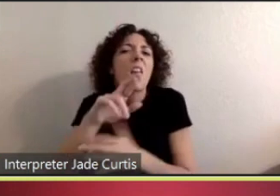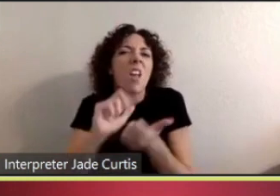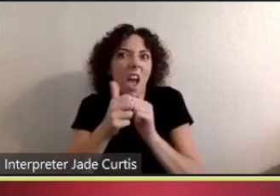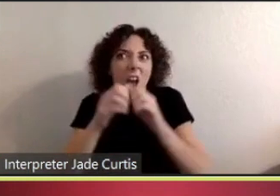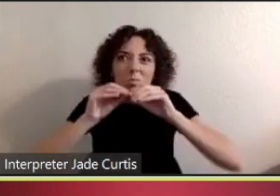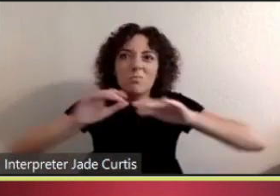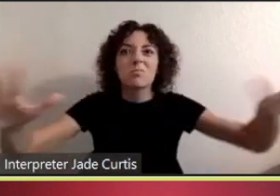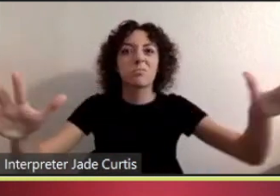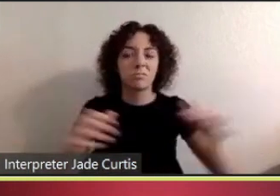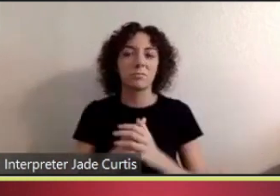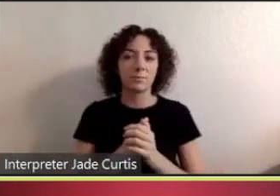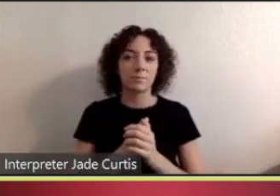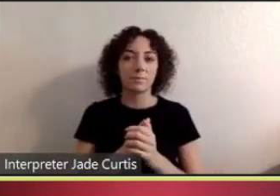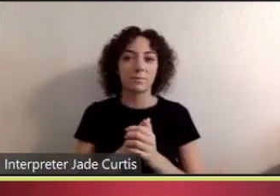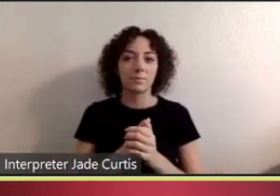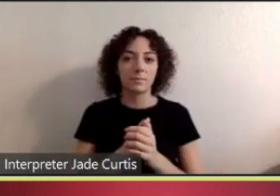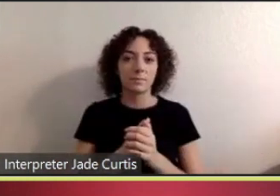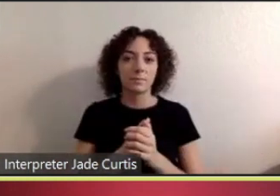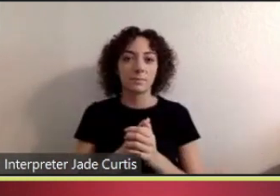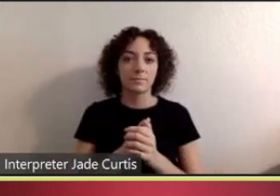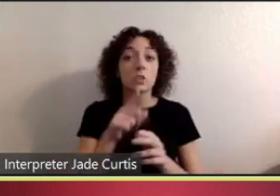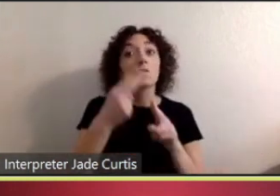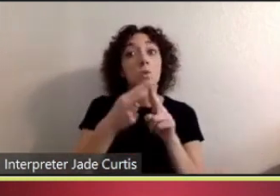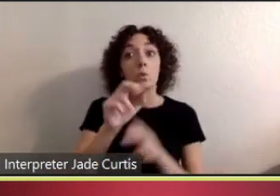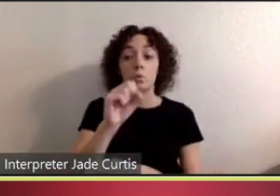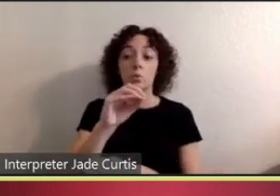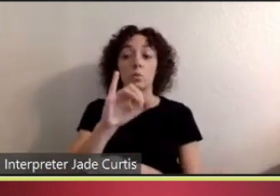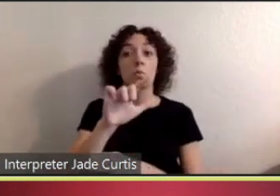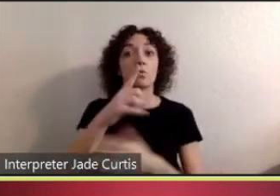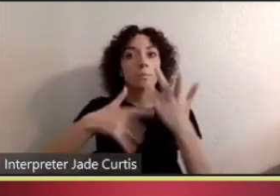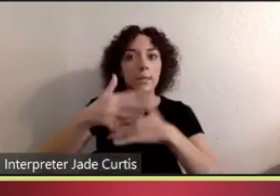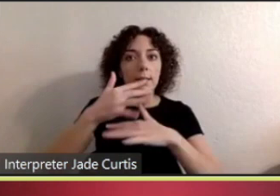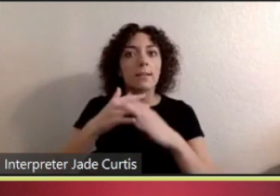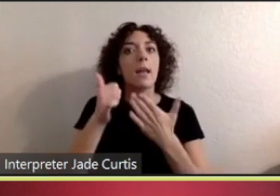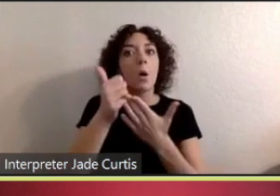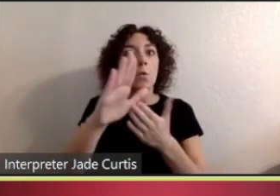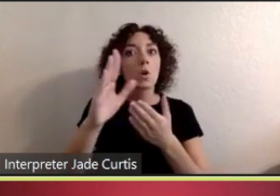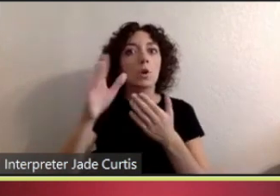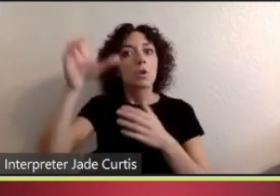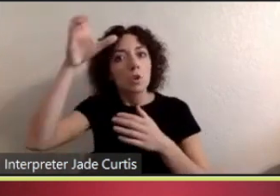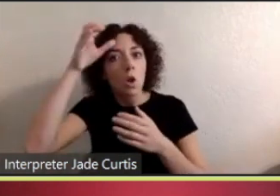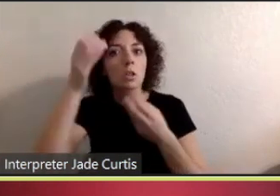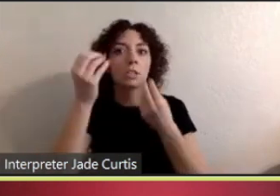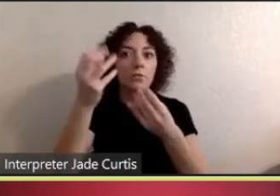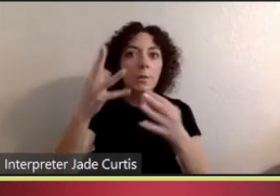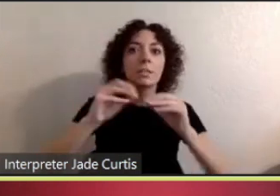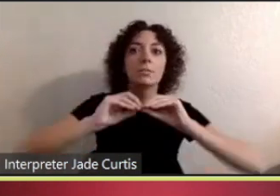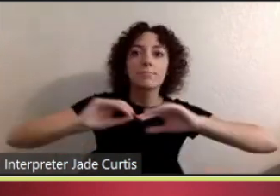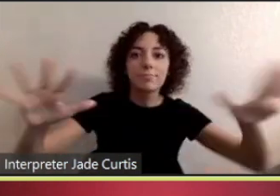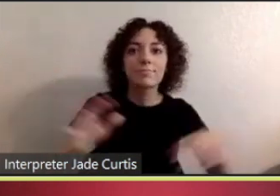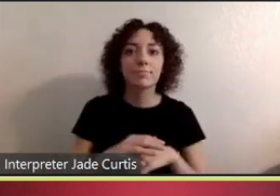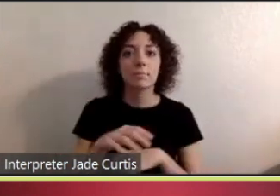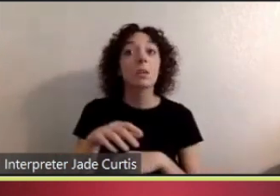media to disseminate her knowledge and experience. This has included an impactful New York Times opinion piece on the virus's transmission in